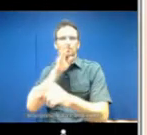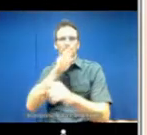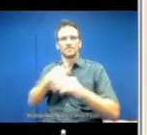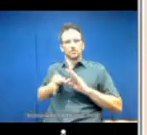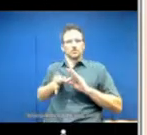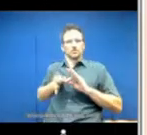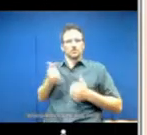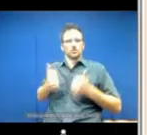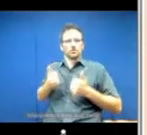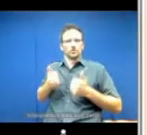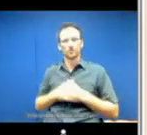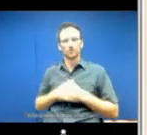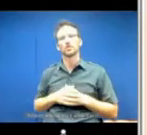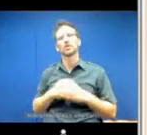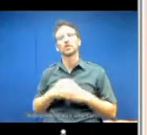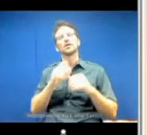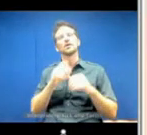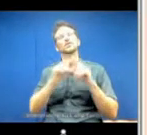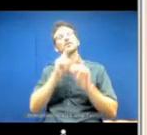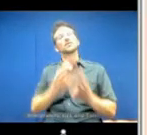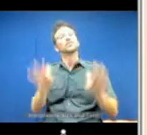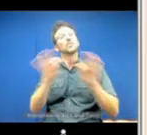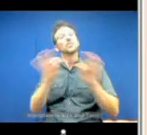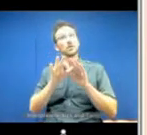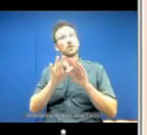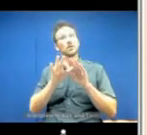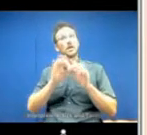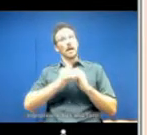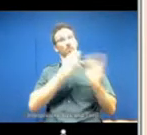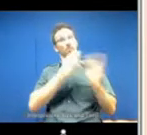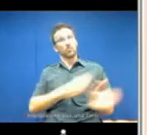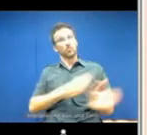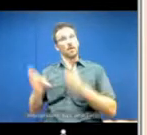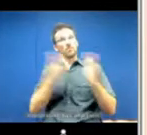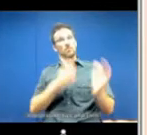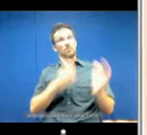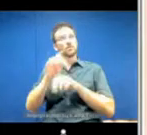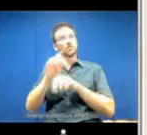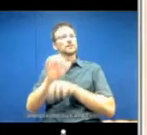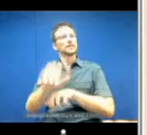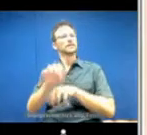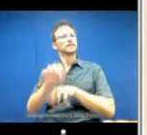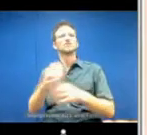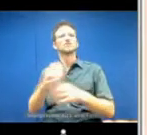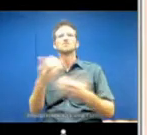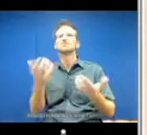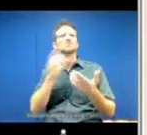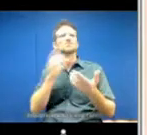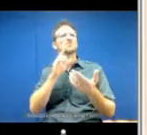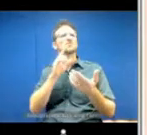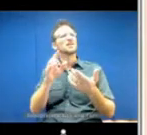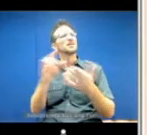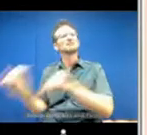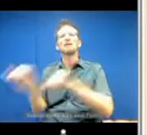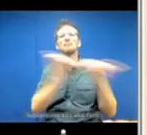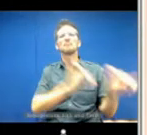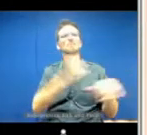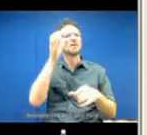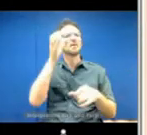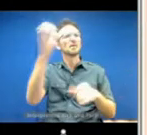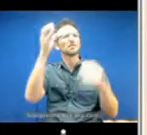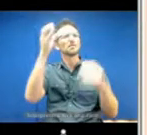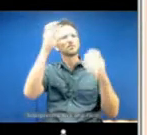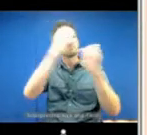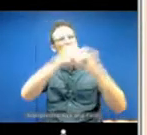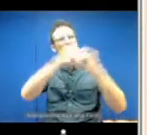But essentially, preparation for a deposition is just like you would be preparing for any witness testimony. It just is a